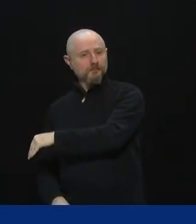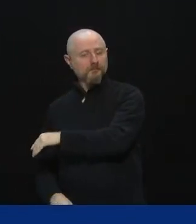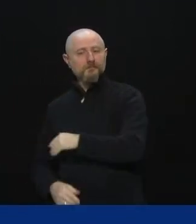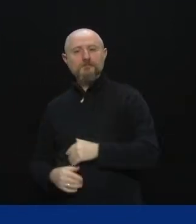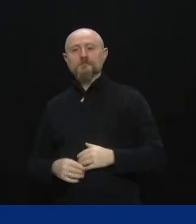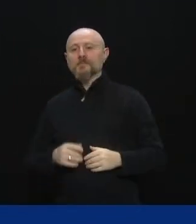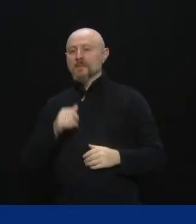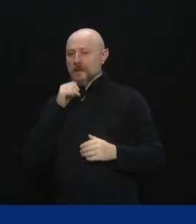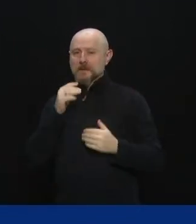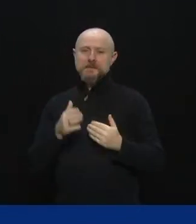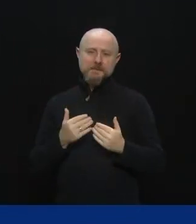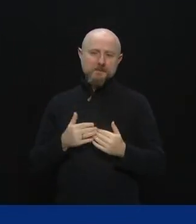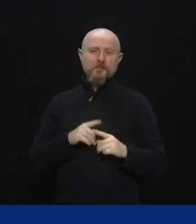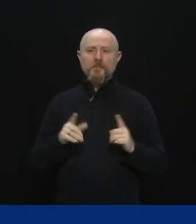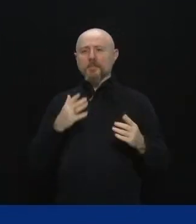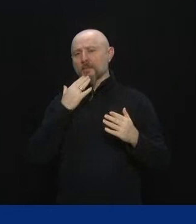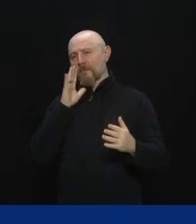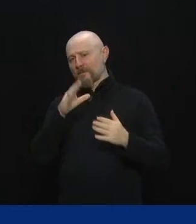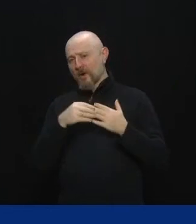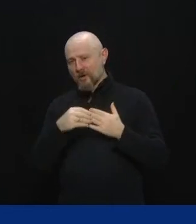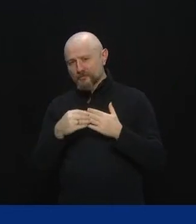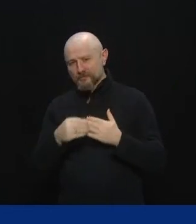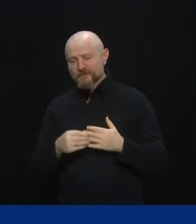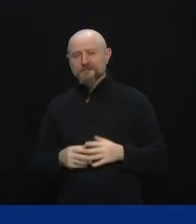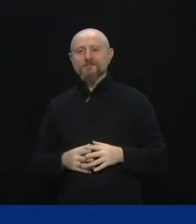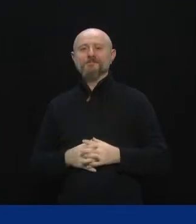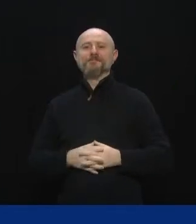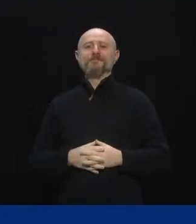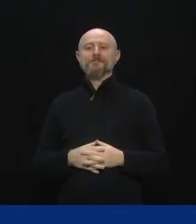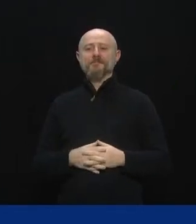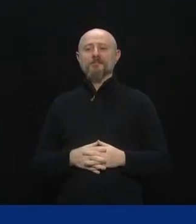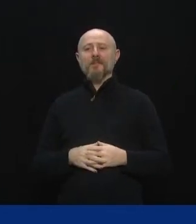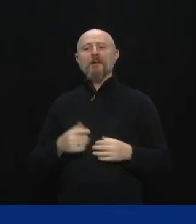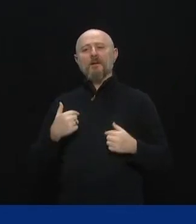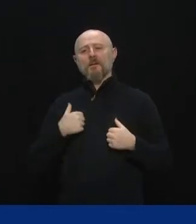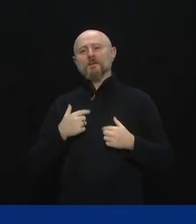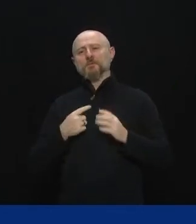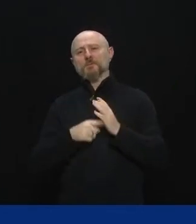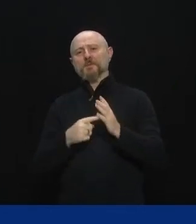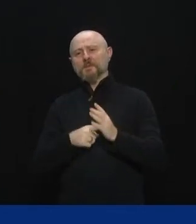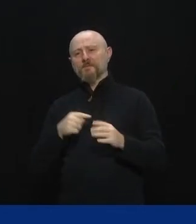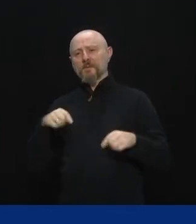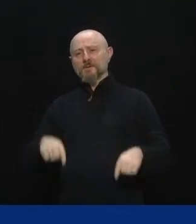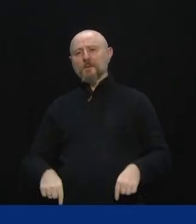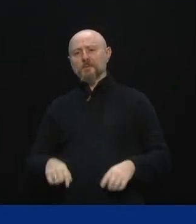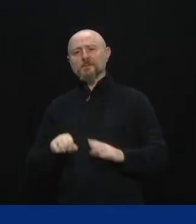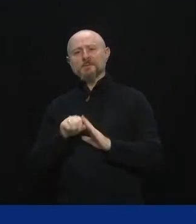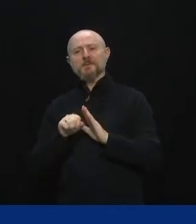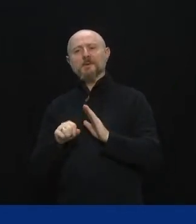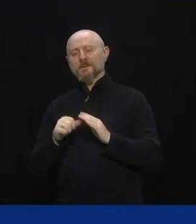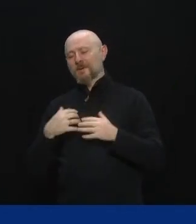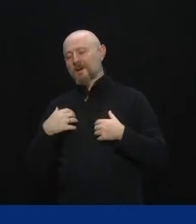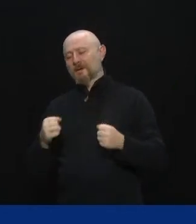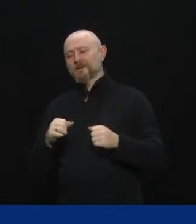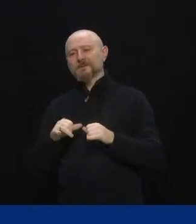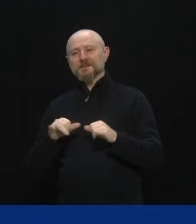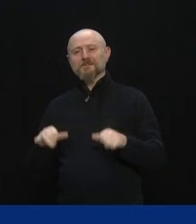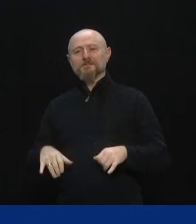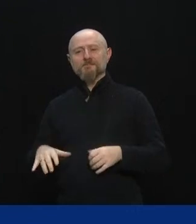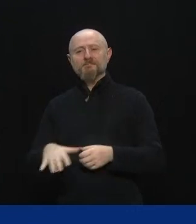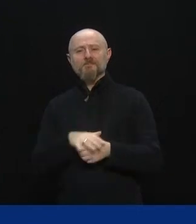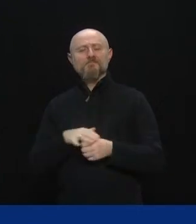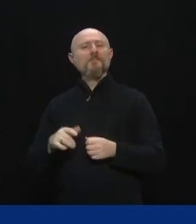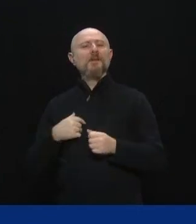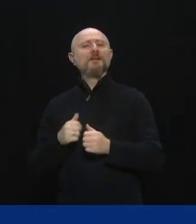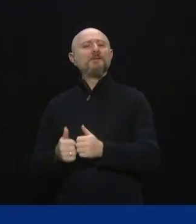your leadership, and we feel we'll get through. And I speak for the downstate health systems. I think that we're working well together, and we'll